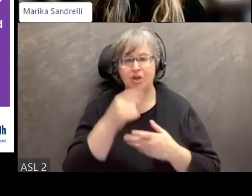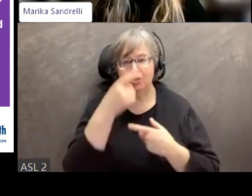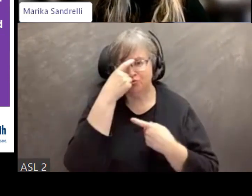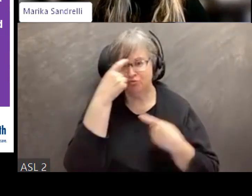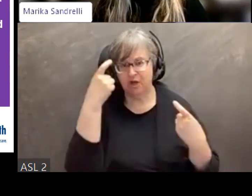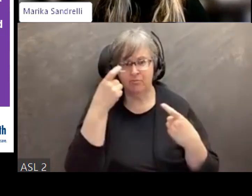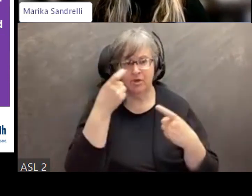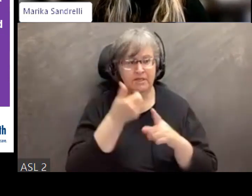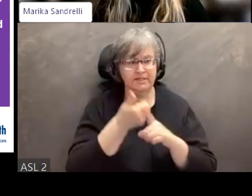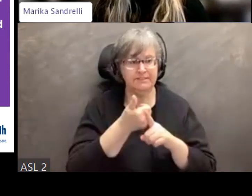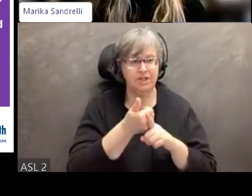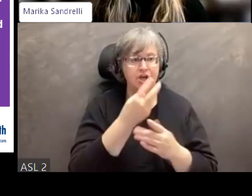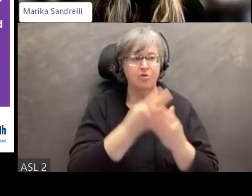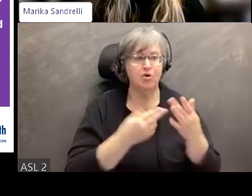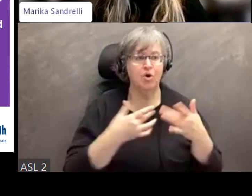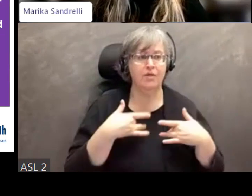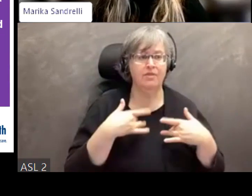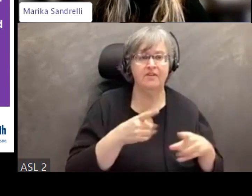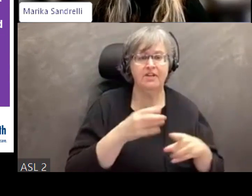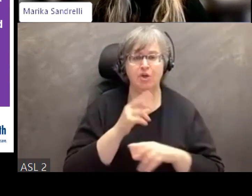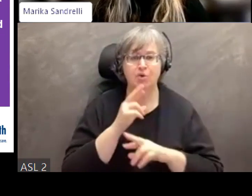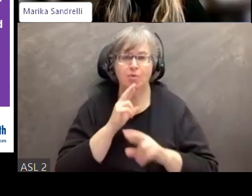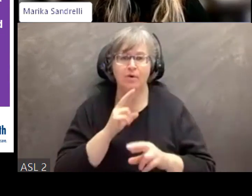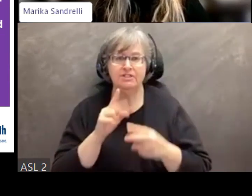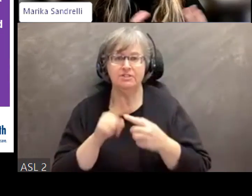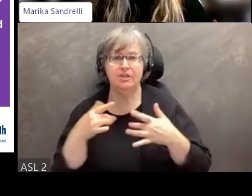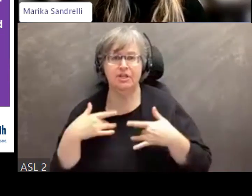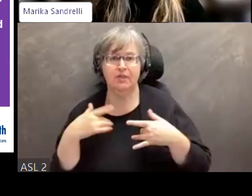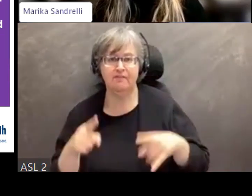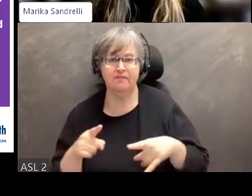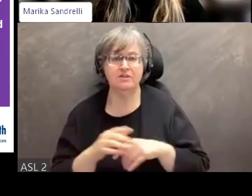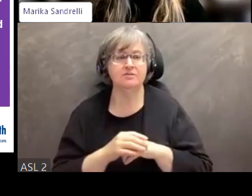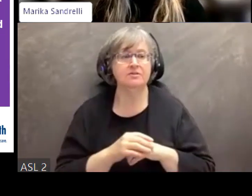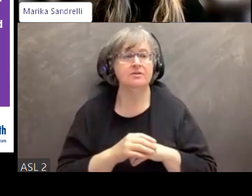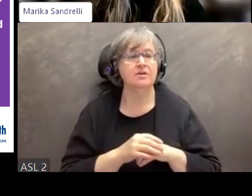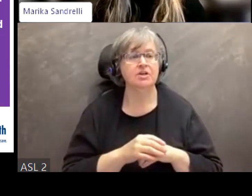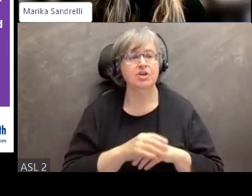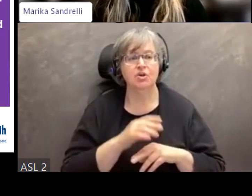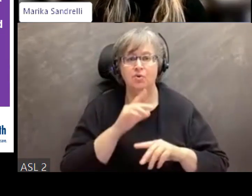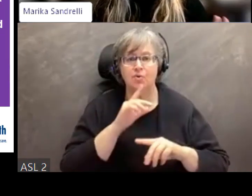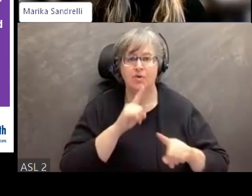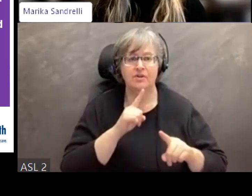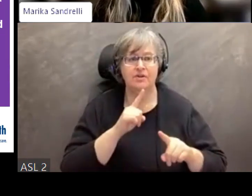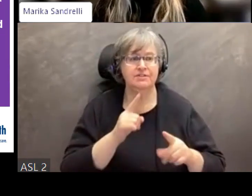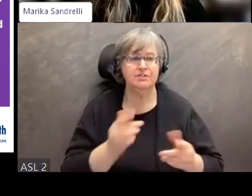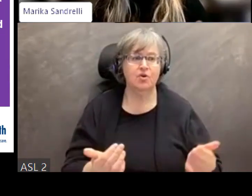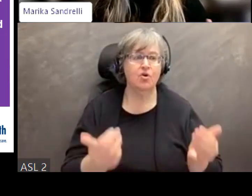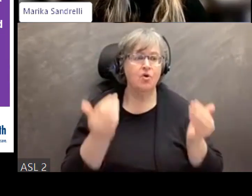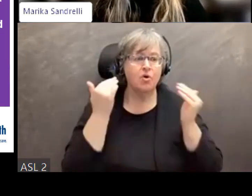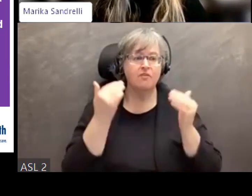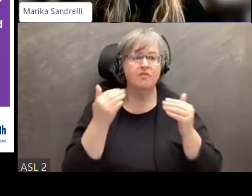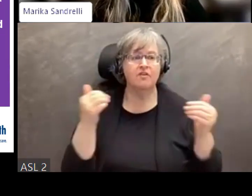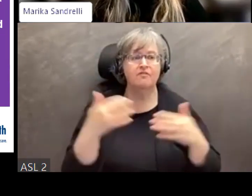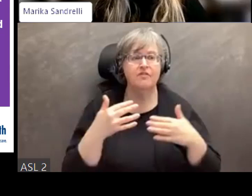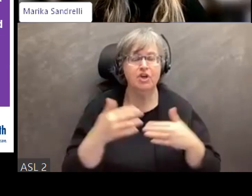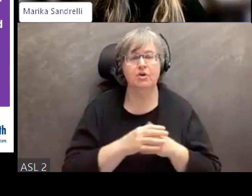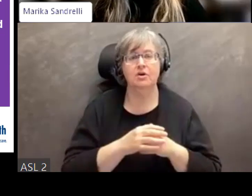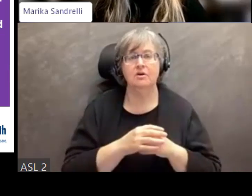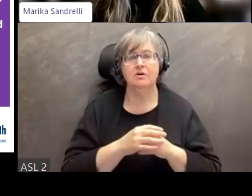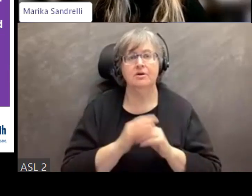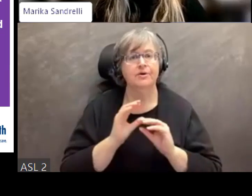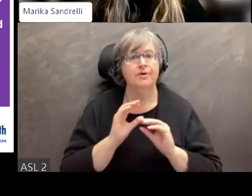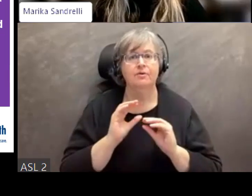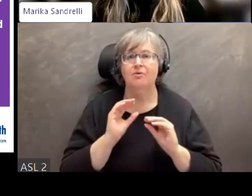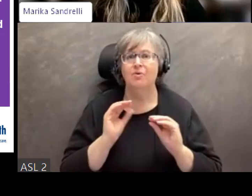shared that trauma is both an event and a response to the event. And the response is overwhelming fear, helplessness,